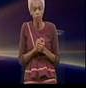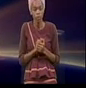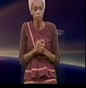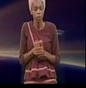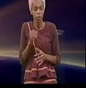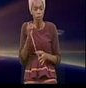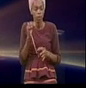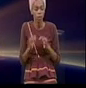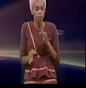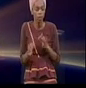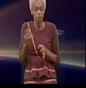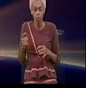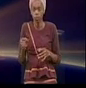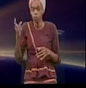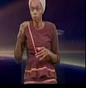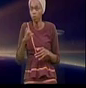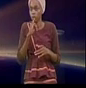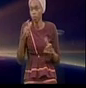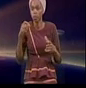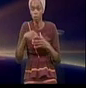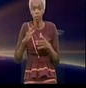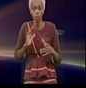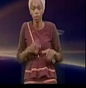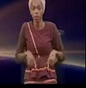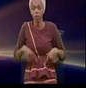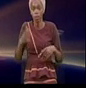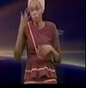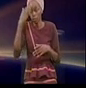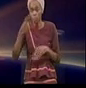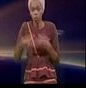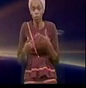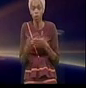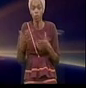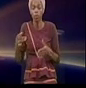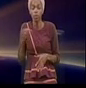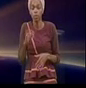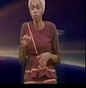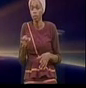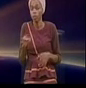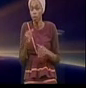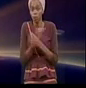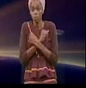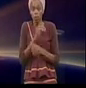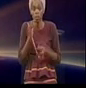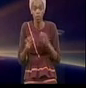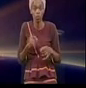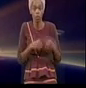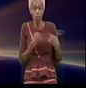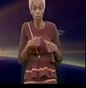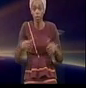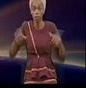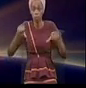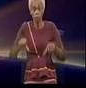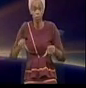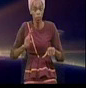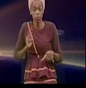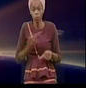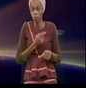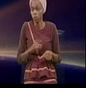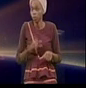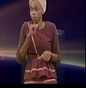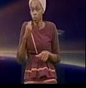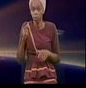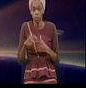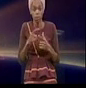is greater than our heart, and knoweth all things. Beloved, if our heart condemn us not, then have we confidence toward